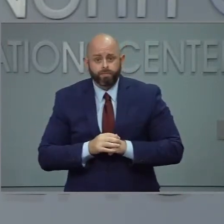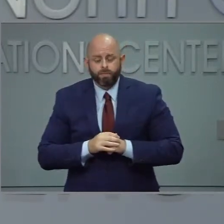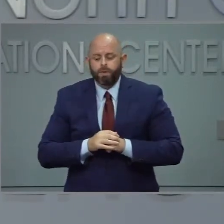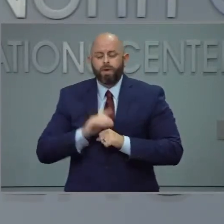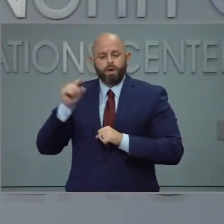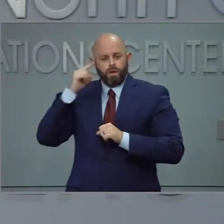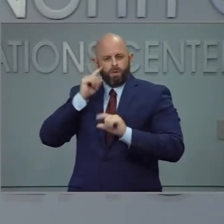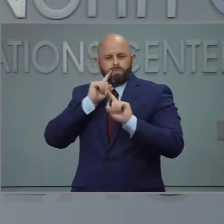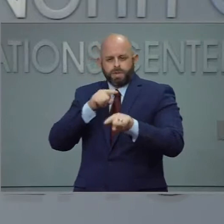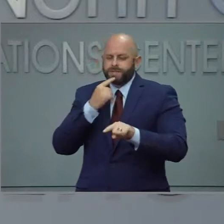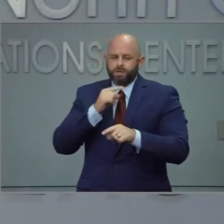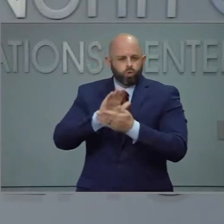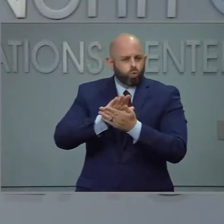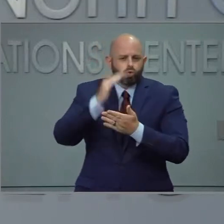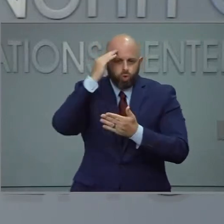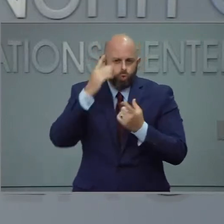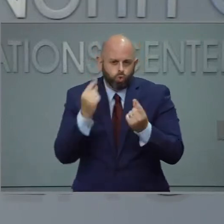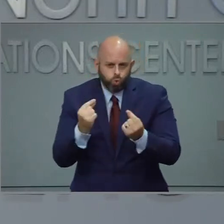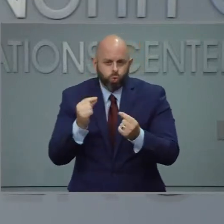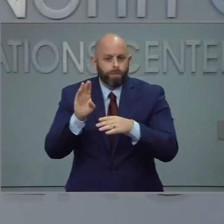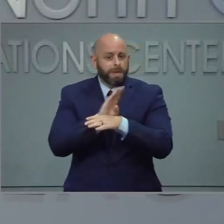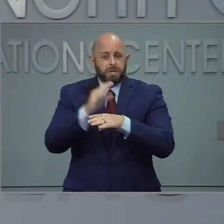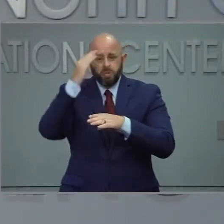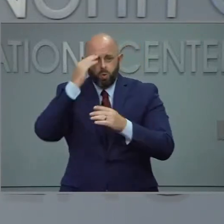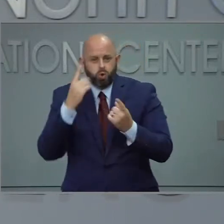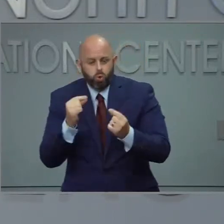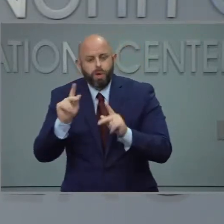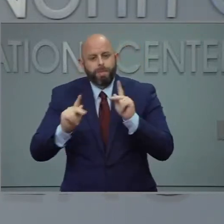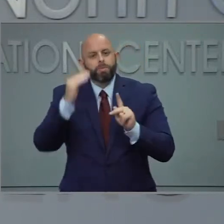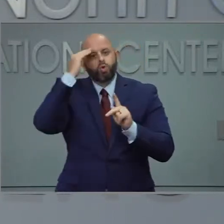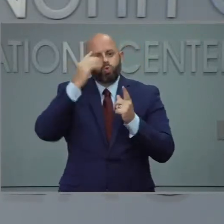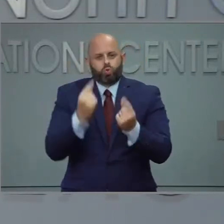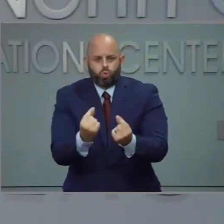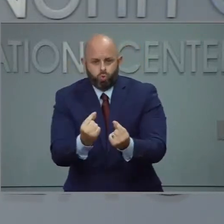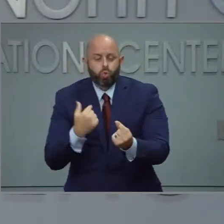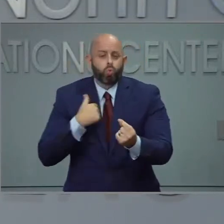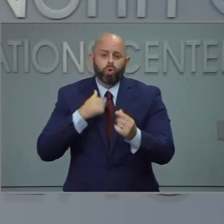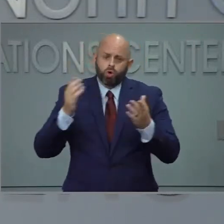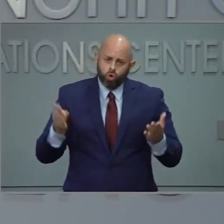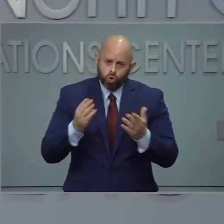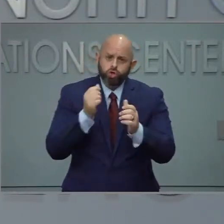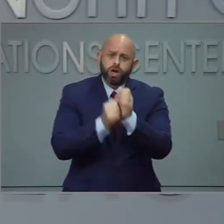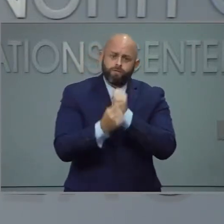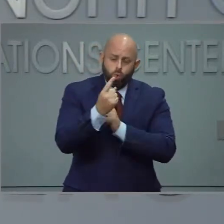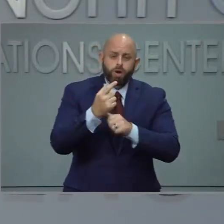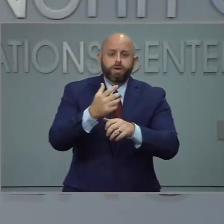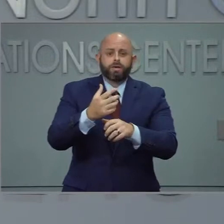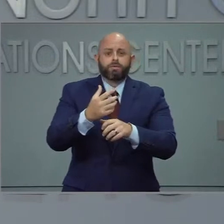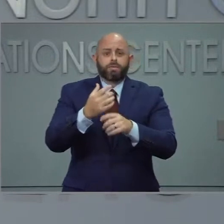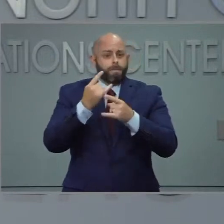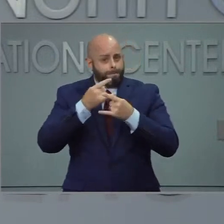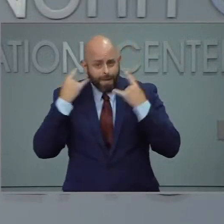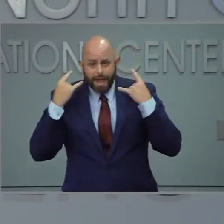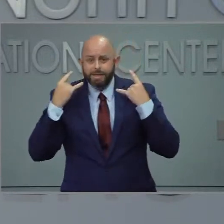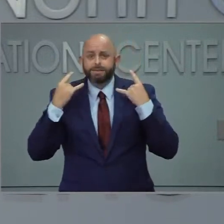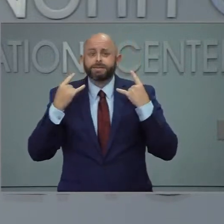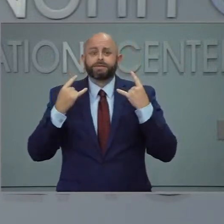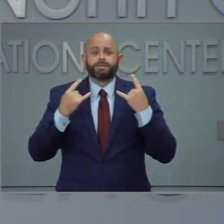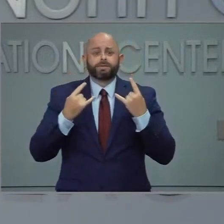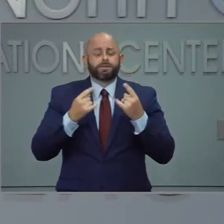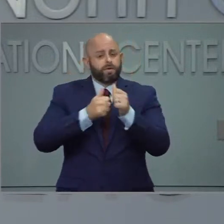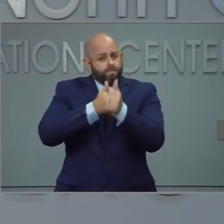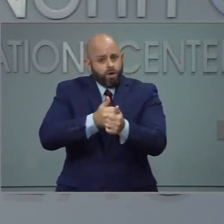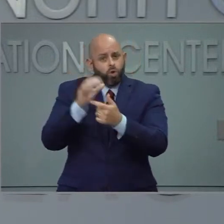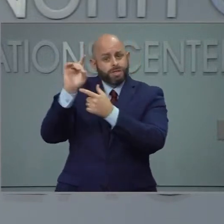to do, people know what to do. We are encouraging everyone to wear masks as per the